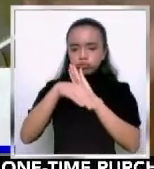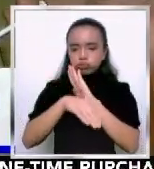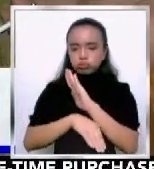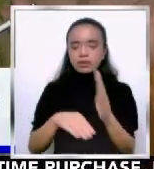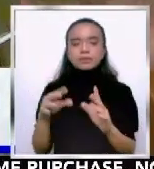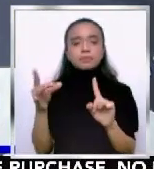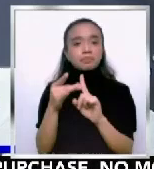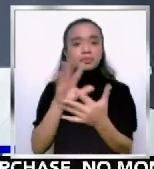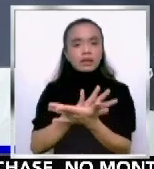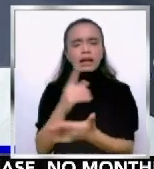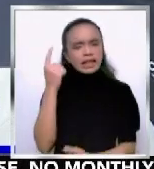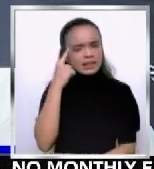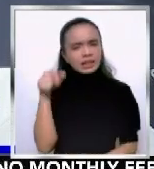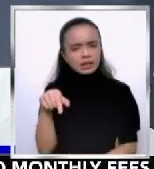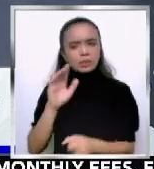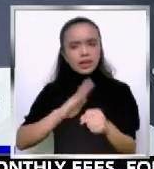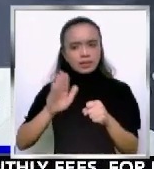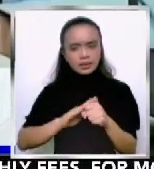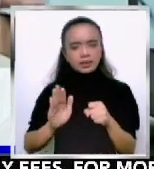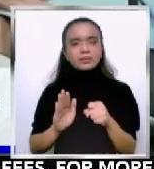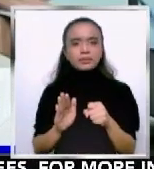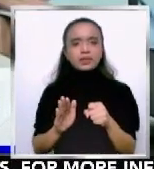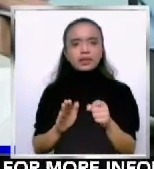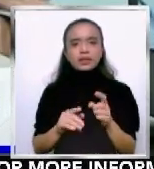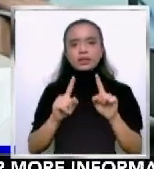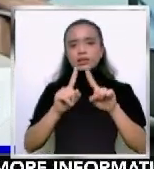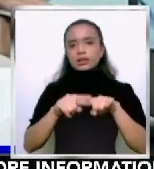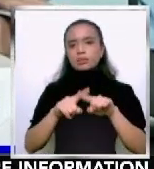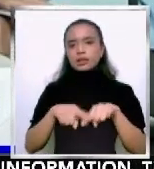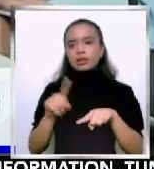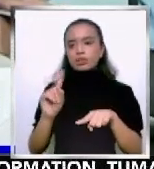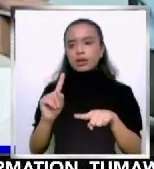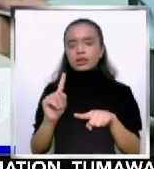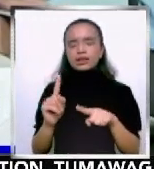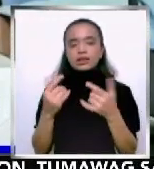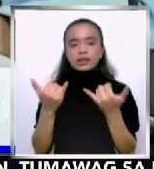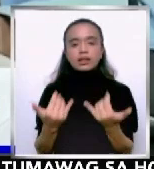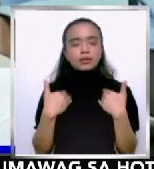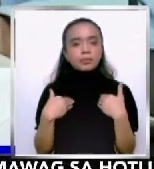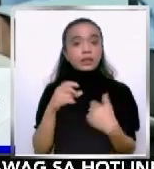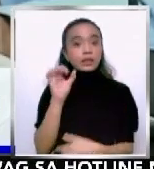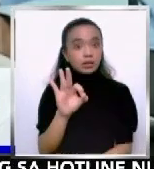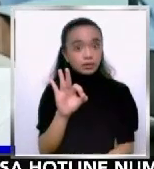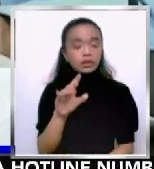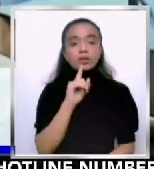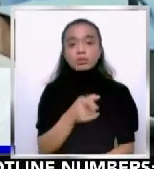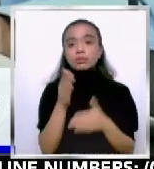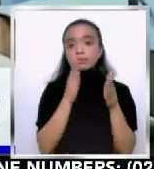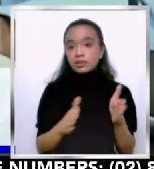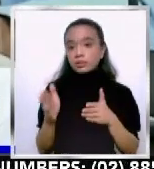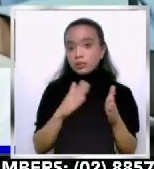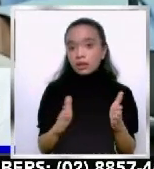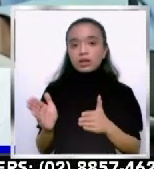this would be sufficient based on the response that we're having right now. But if we are going to prepare to procure the